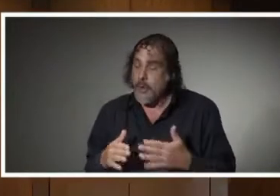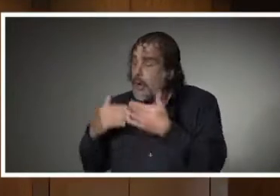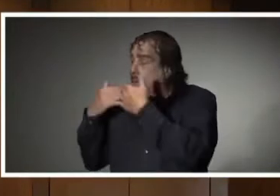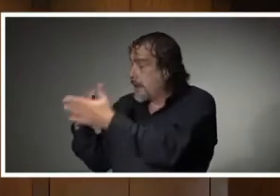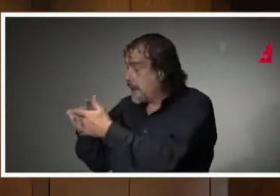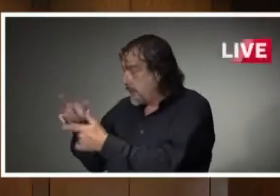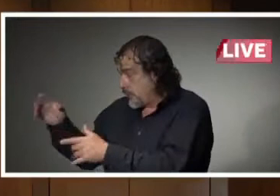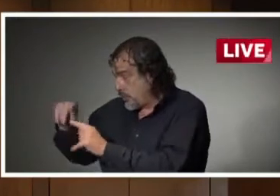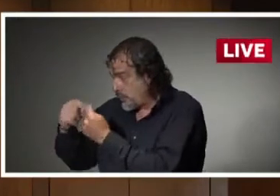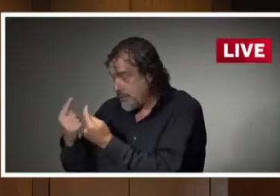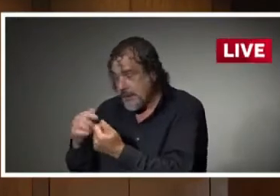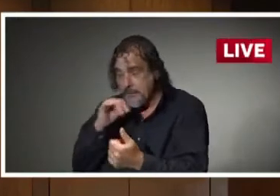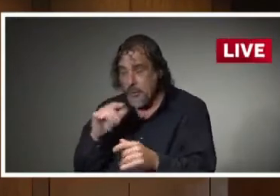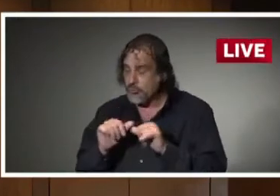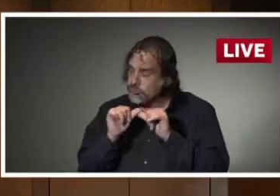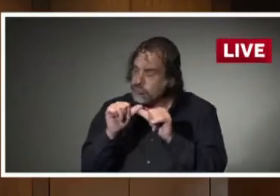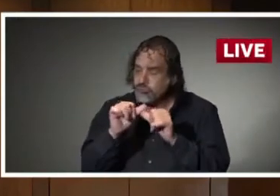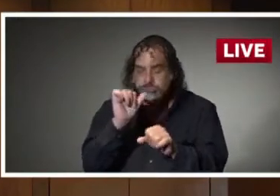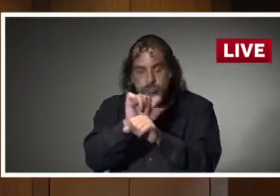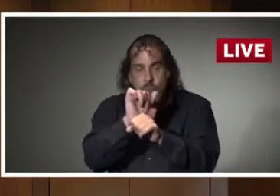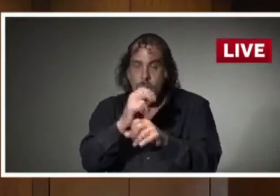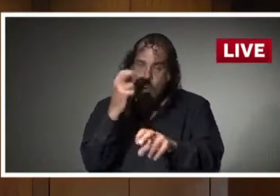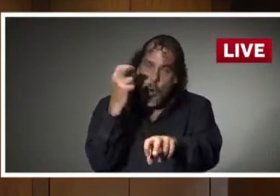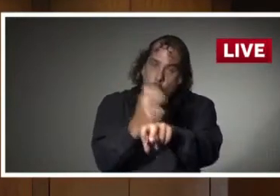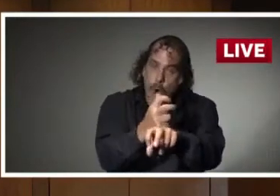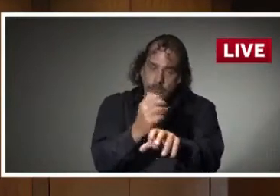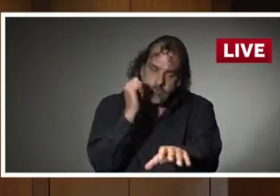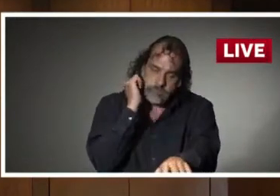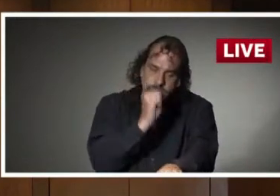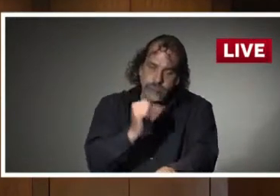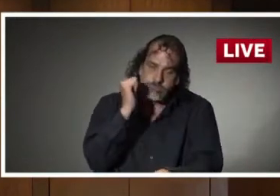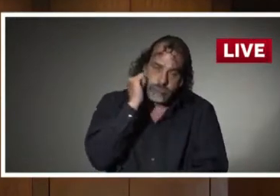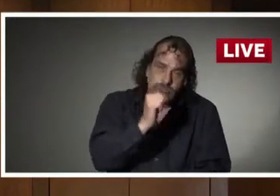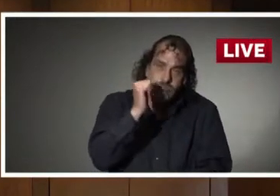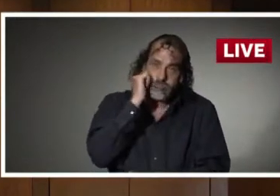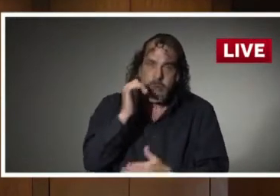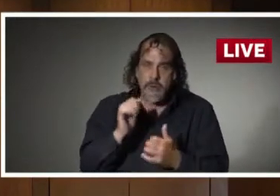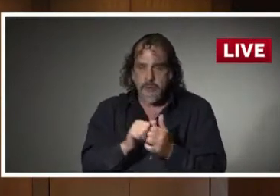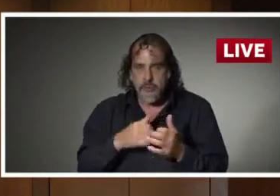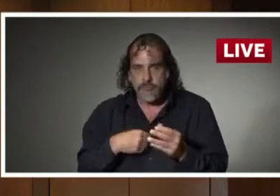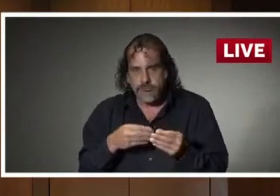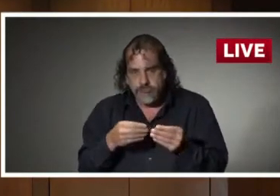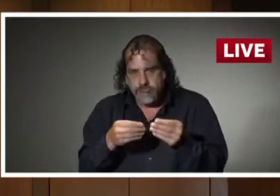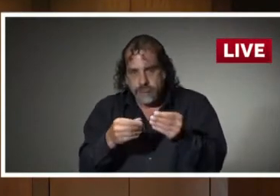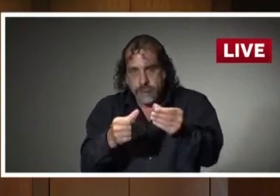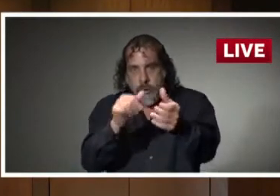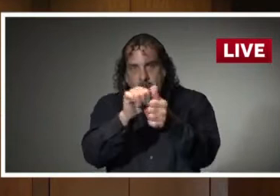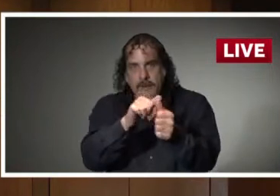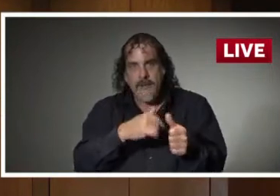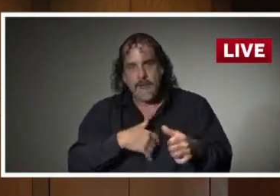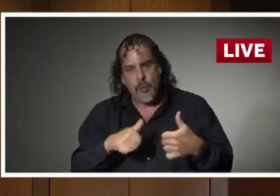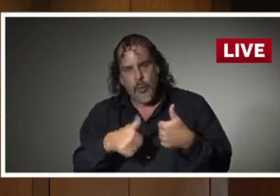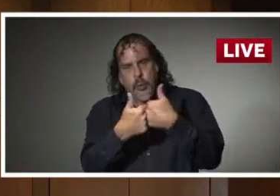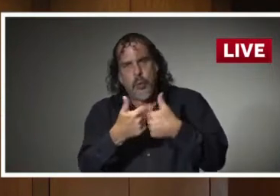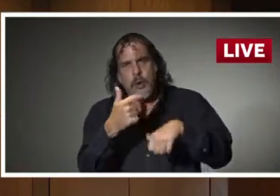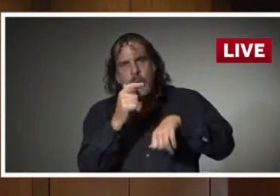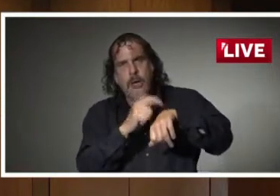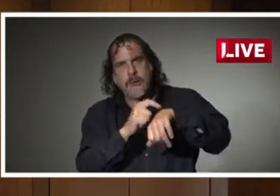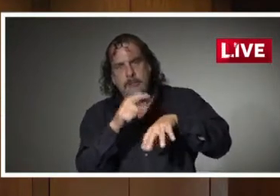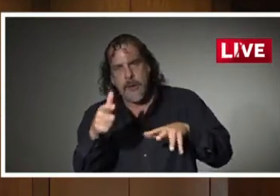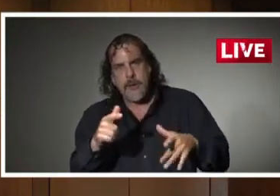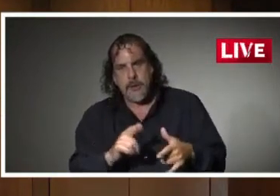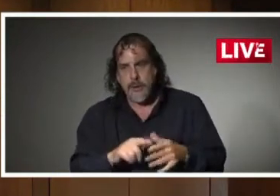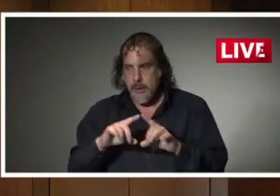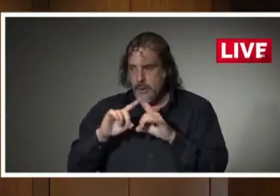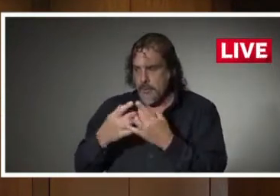who continues to work diligently day by day to help manage us through these challenging times. That's true of both the